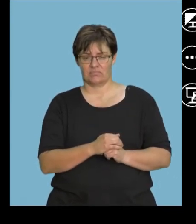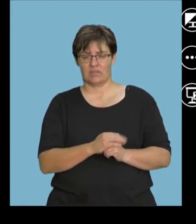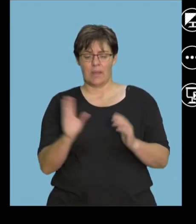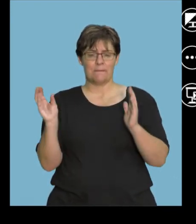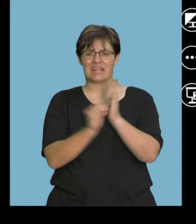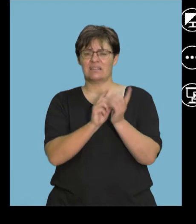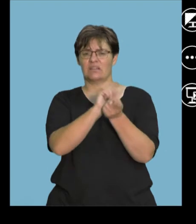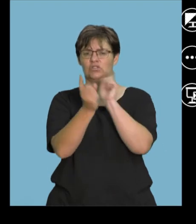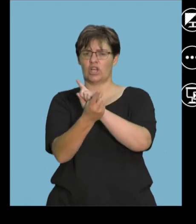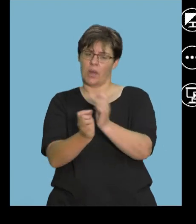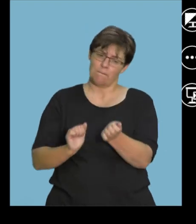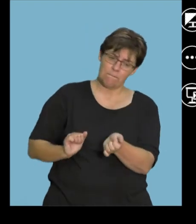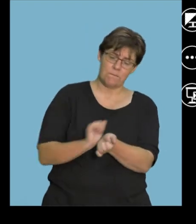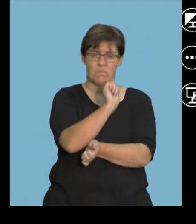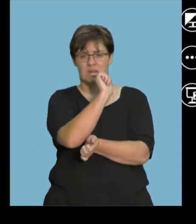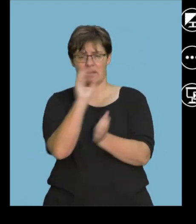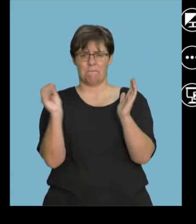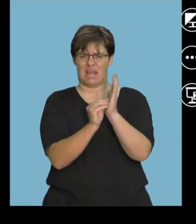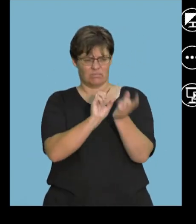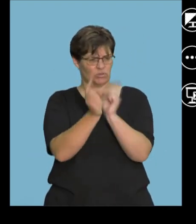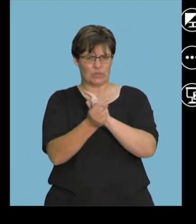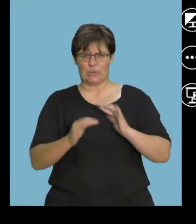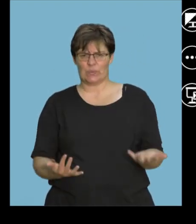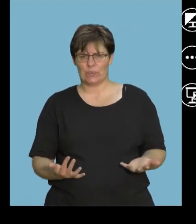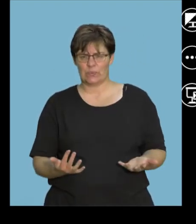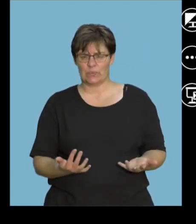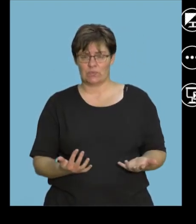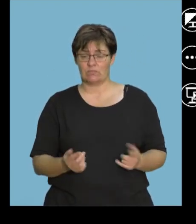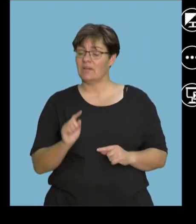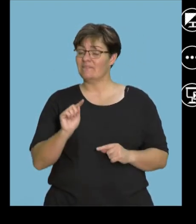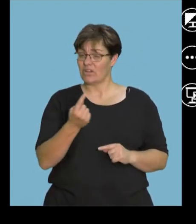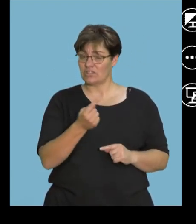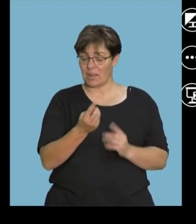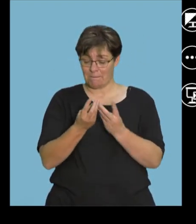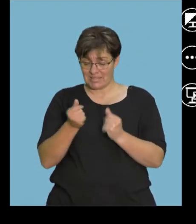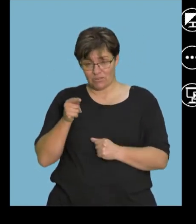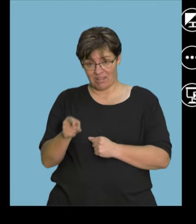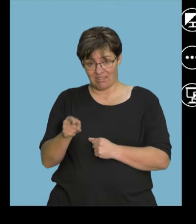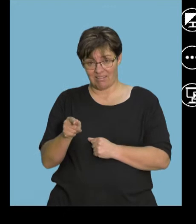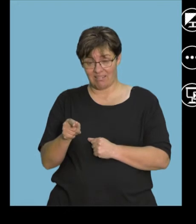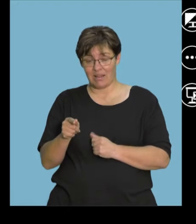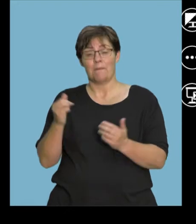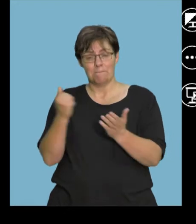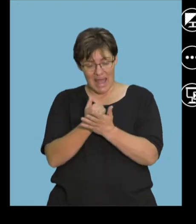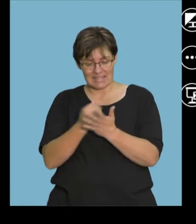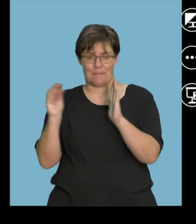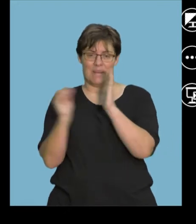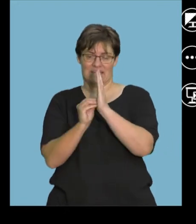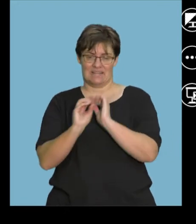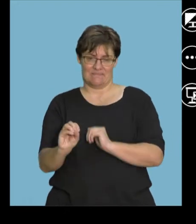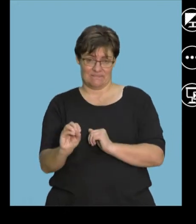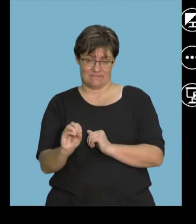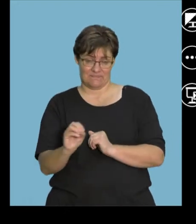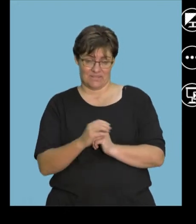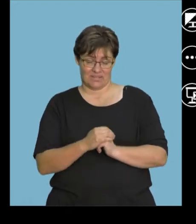Now, how can you change a magnetic material into a permanent magnet, right? First of all, the material